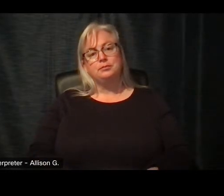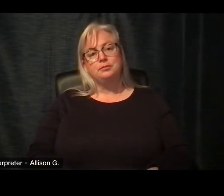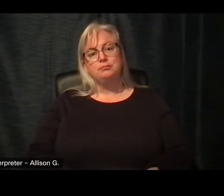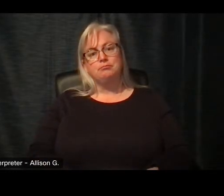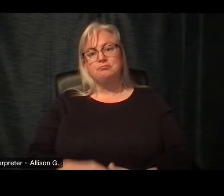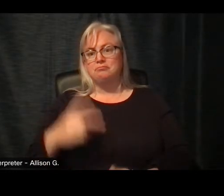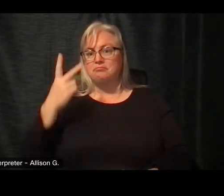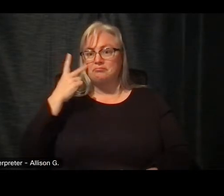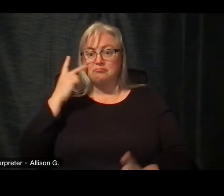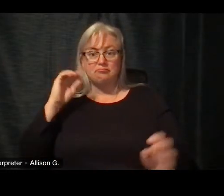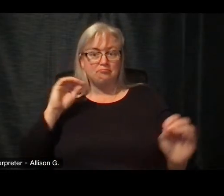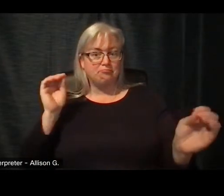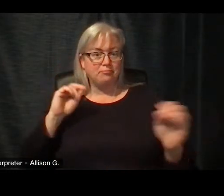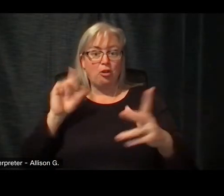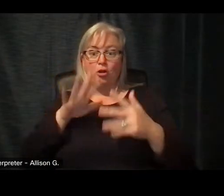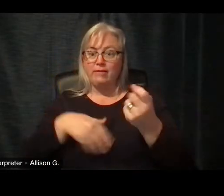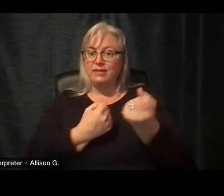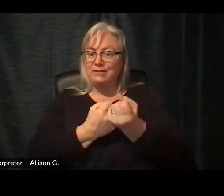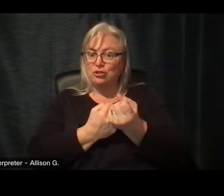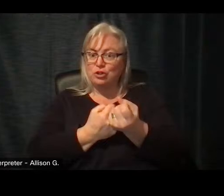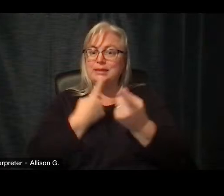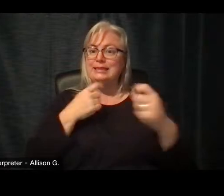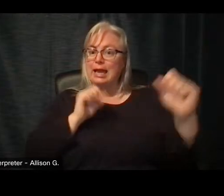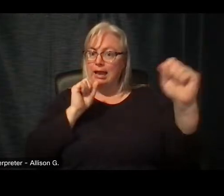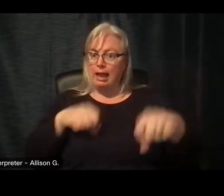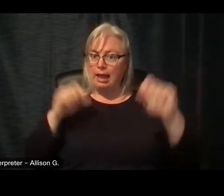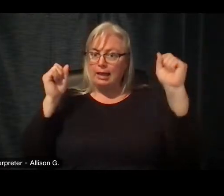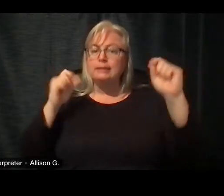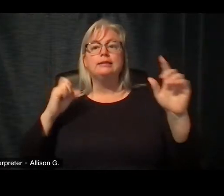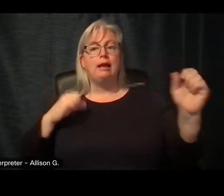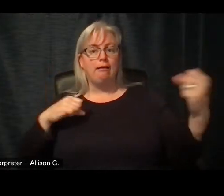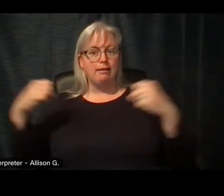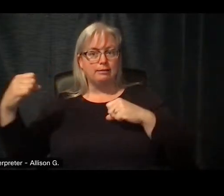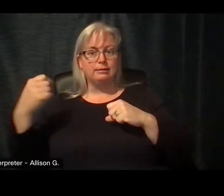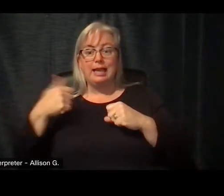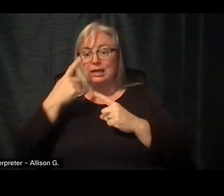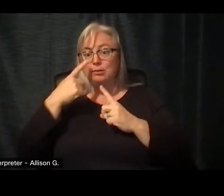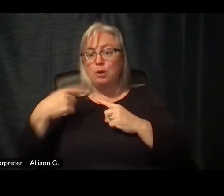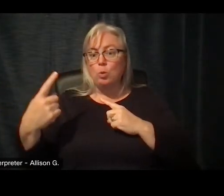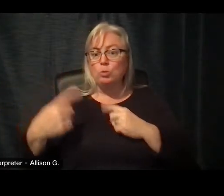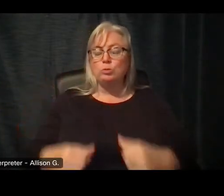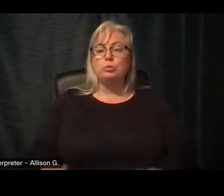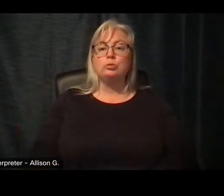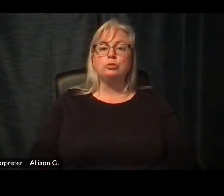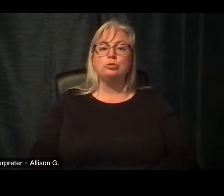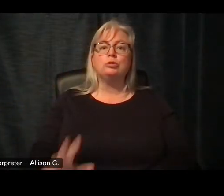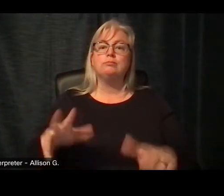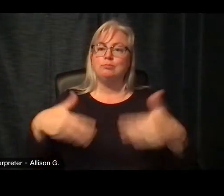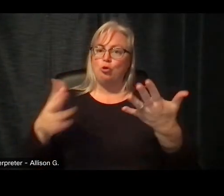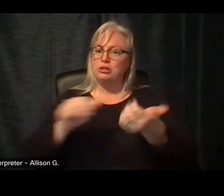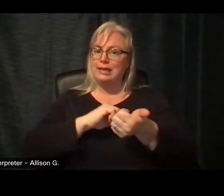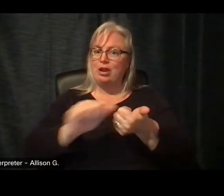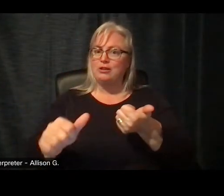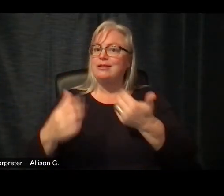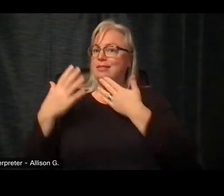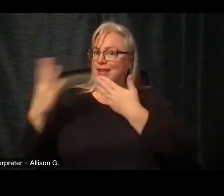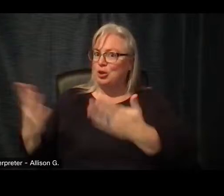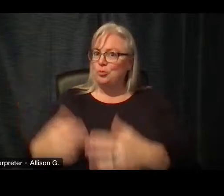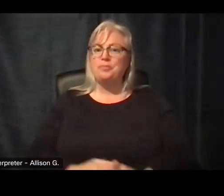Not seeing any. All in favor, please say aye. Aye. Any opposed? Motion carries. Thank